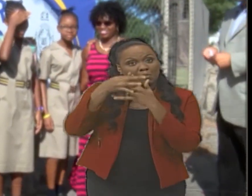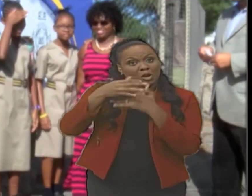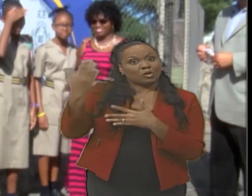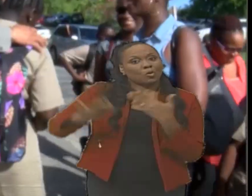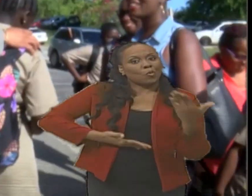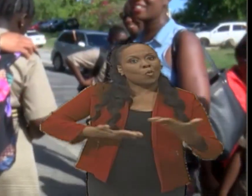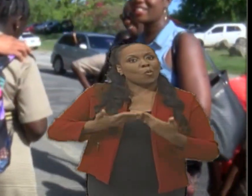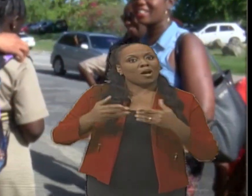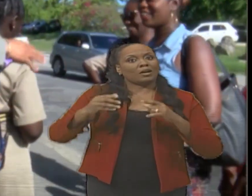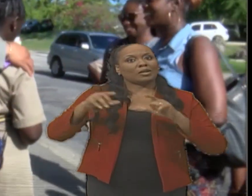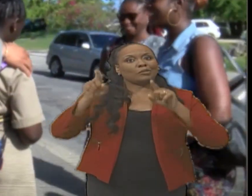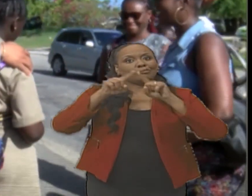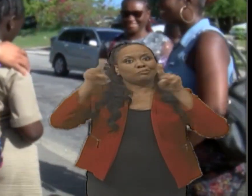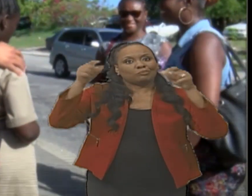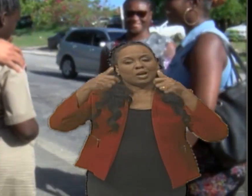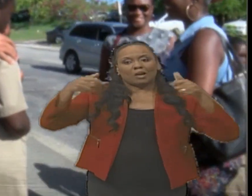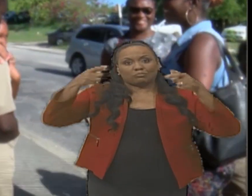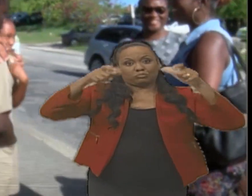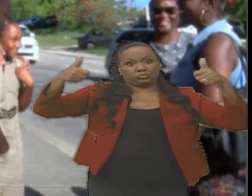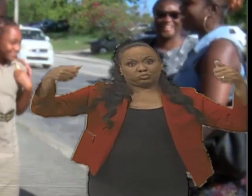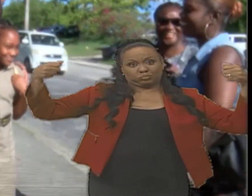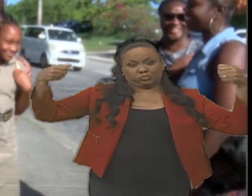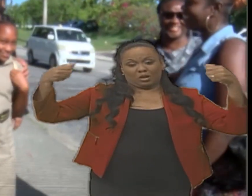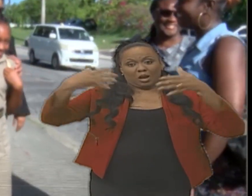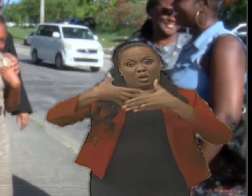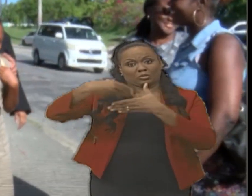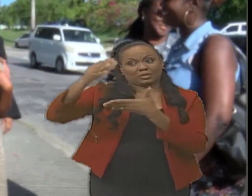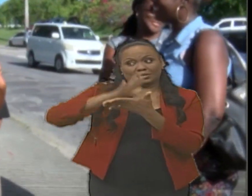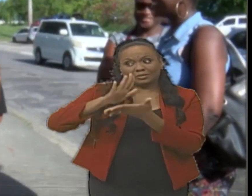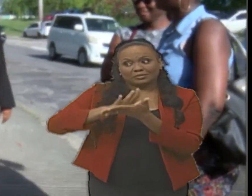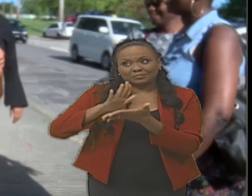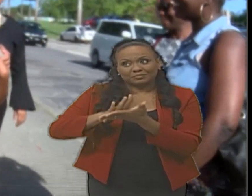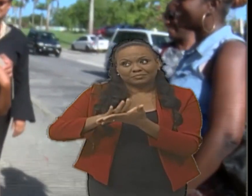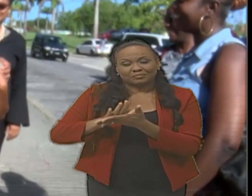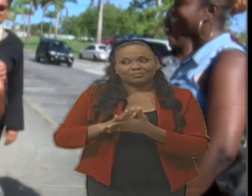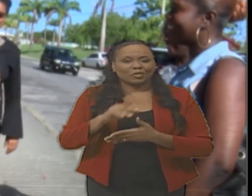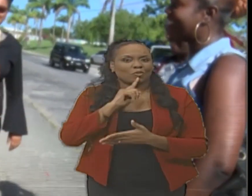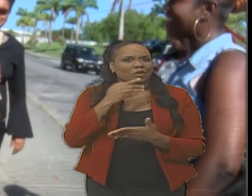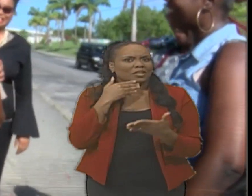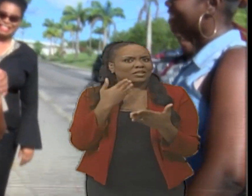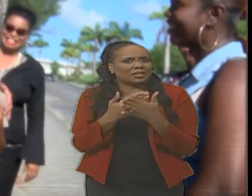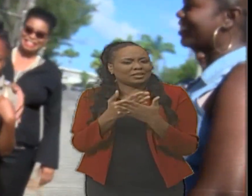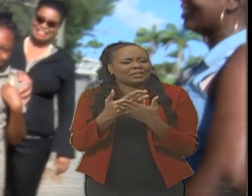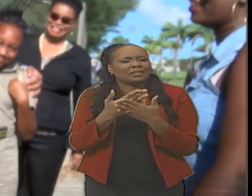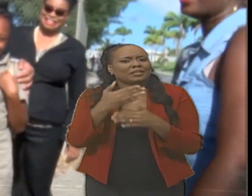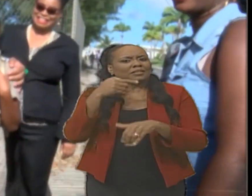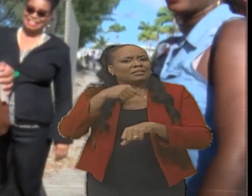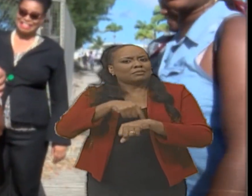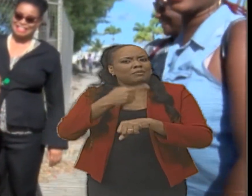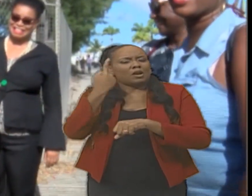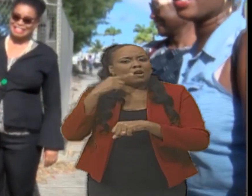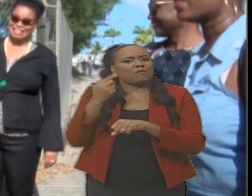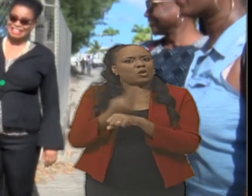of the school. Addressing the student body, Mr. MacDonald told them to make wise use of their time and maintain the legacy of the